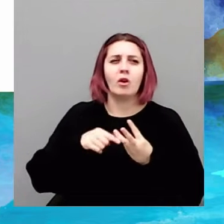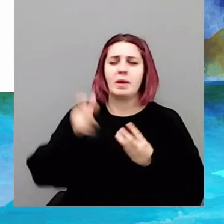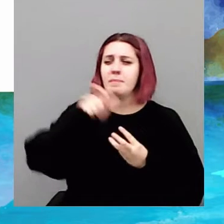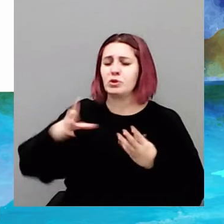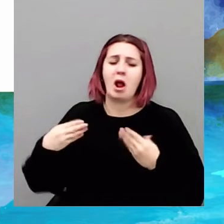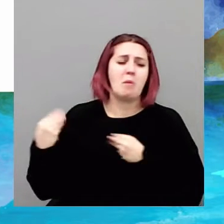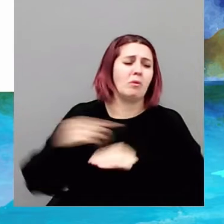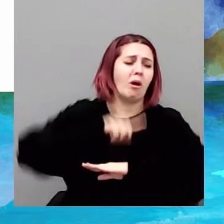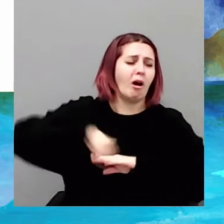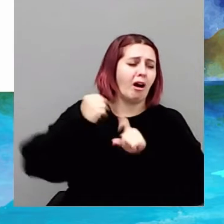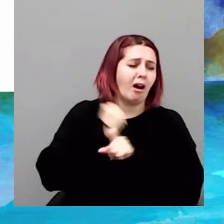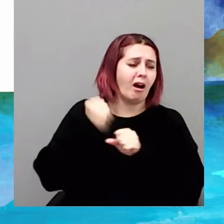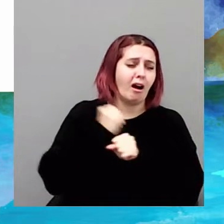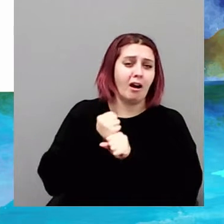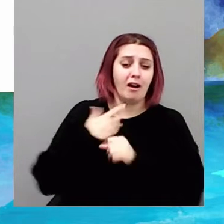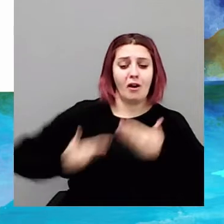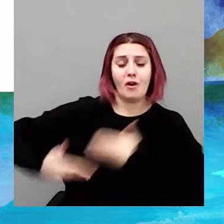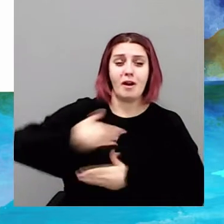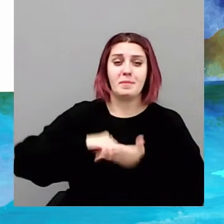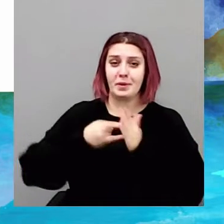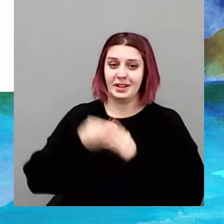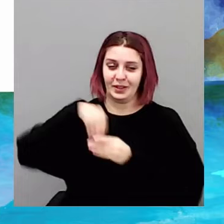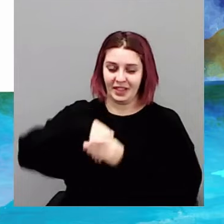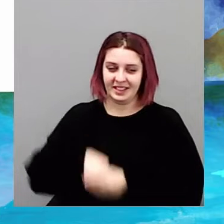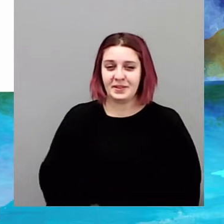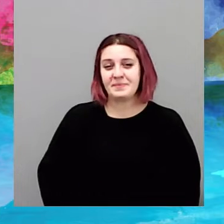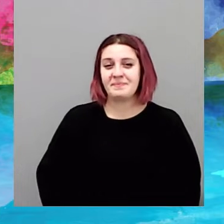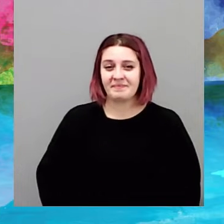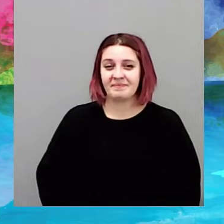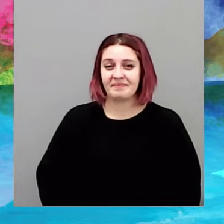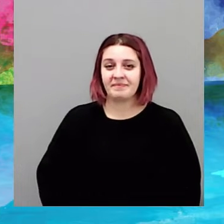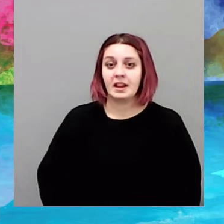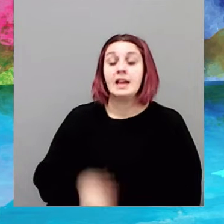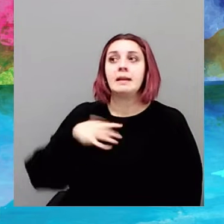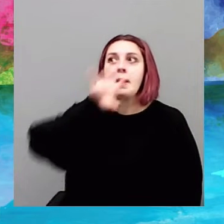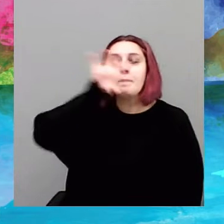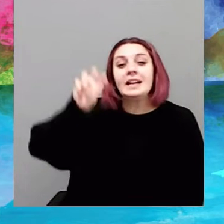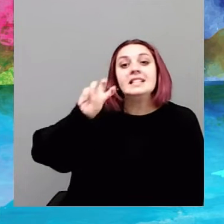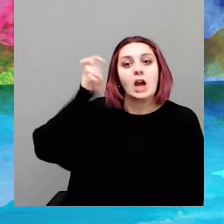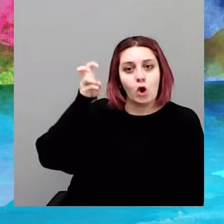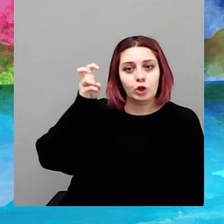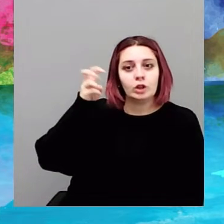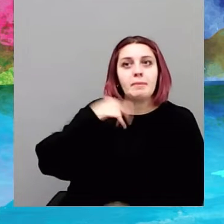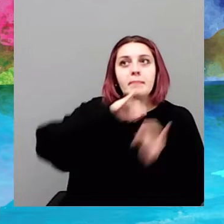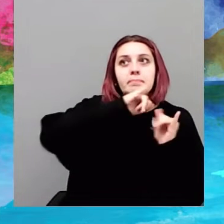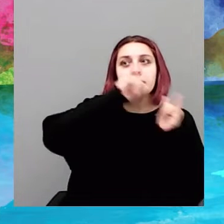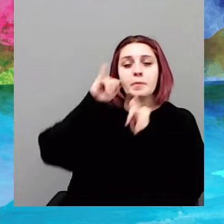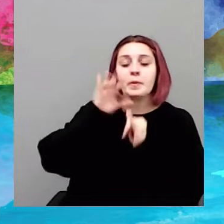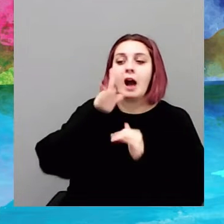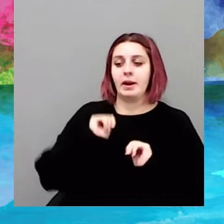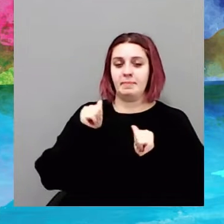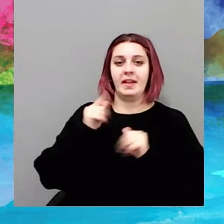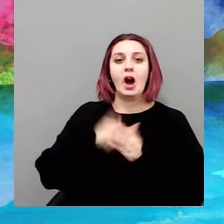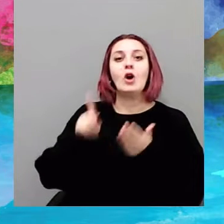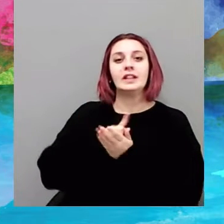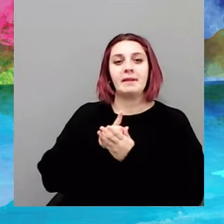of volunteers from a lot of people that have been collaborating in this project. People in other countries as well. In Mexico, we